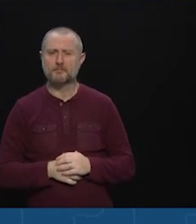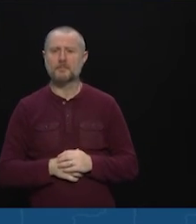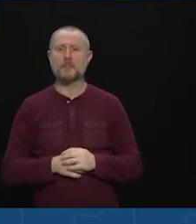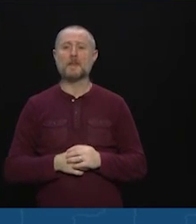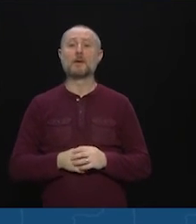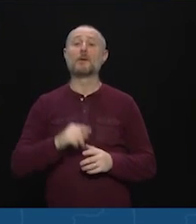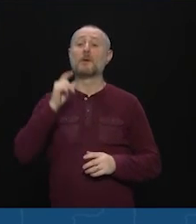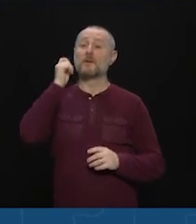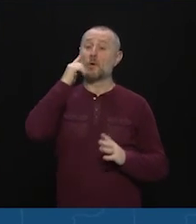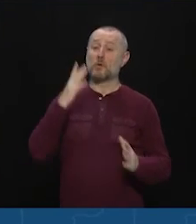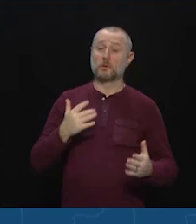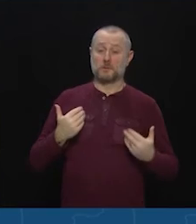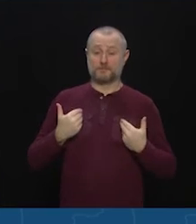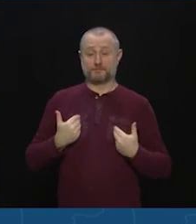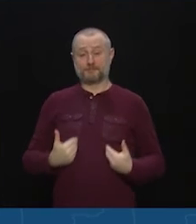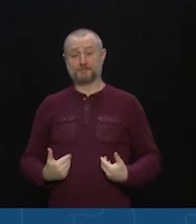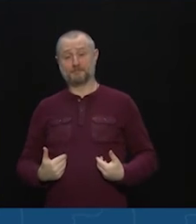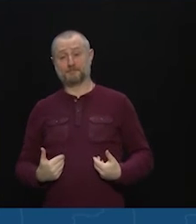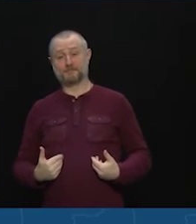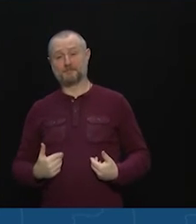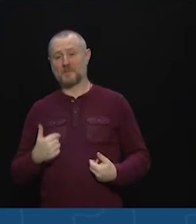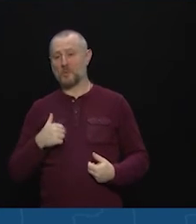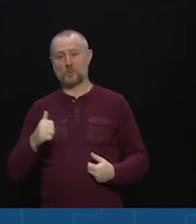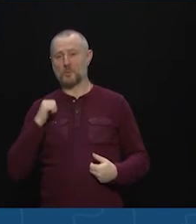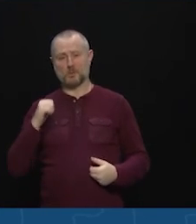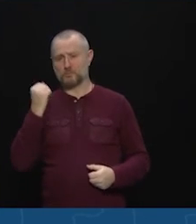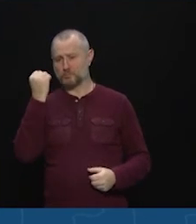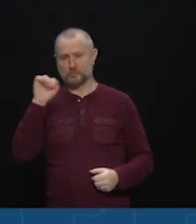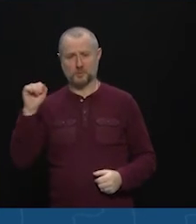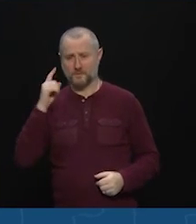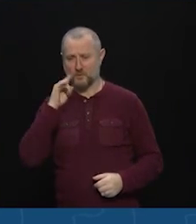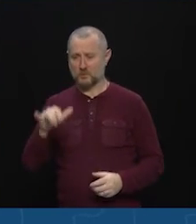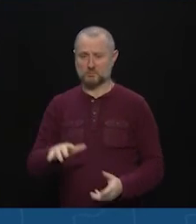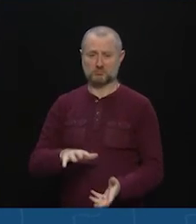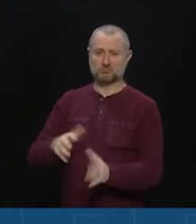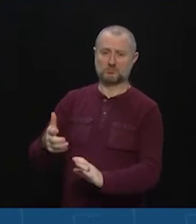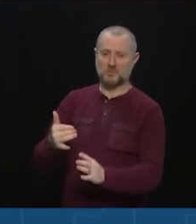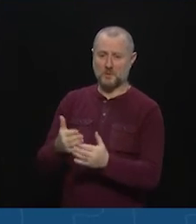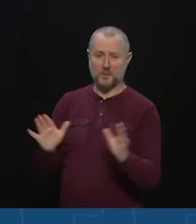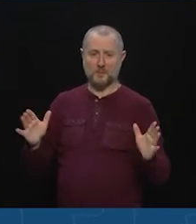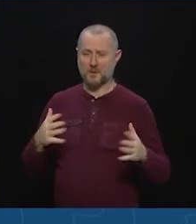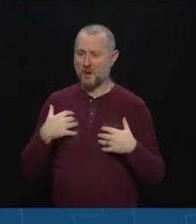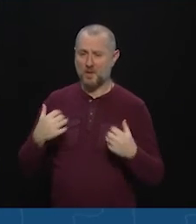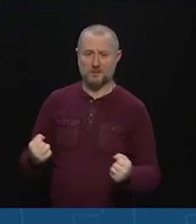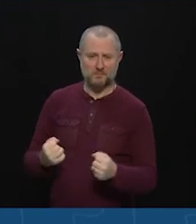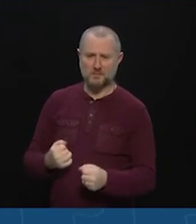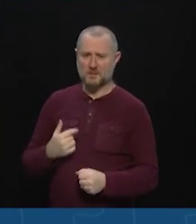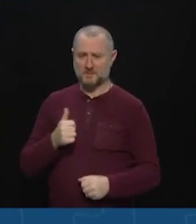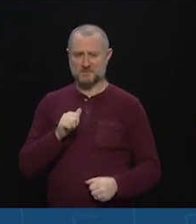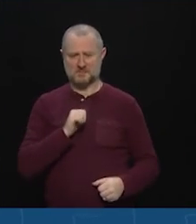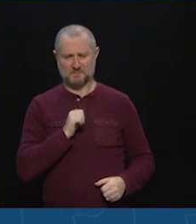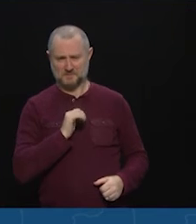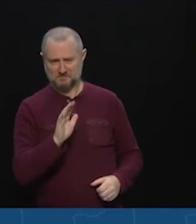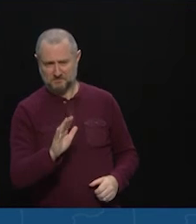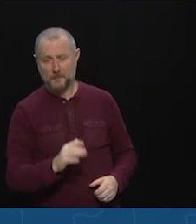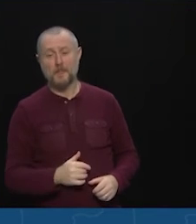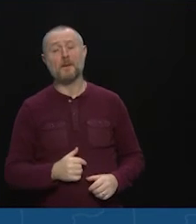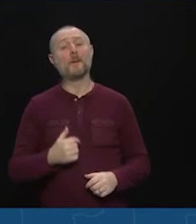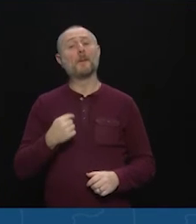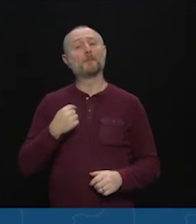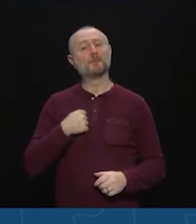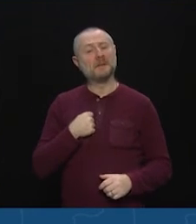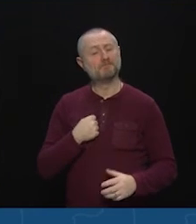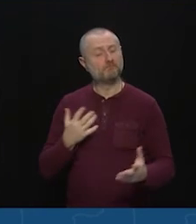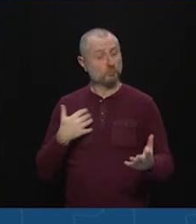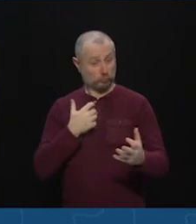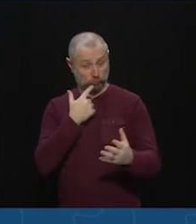compromise public health. I assure you that. That is not who I am and nor anybody. I would simply say that